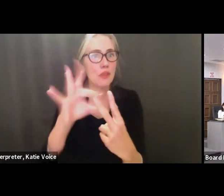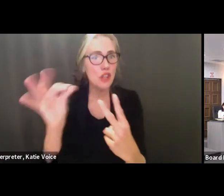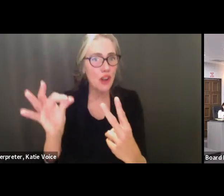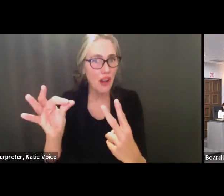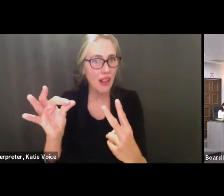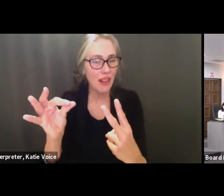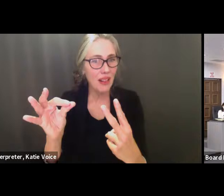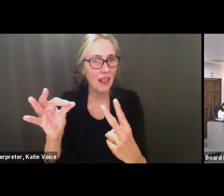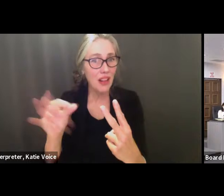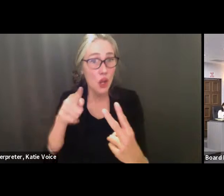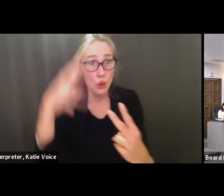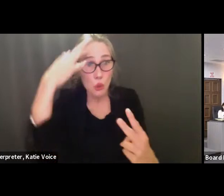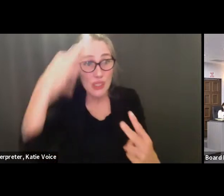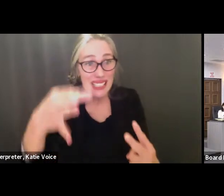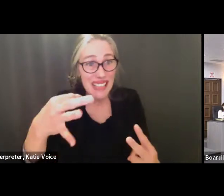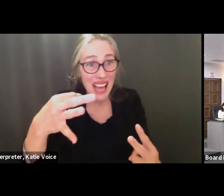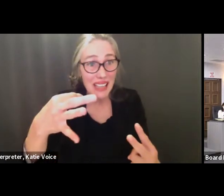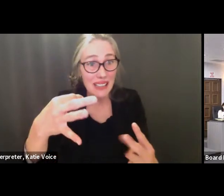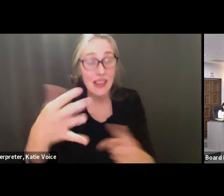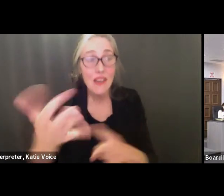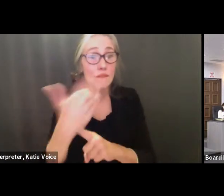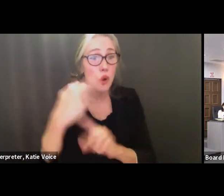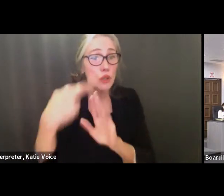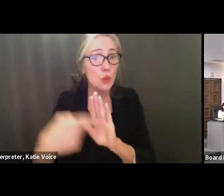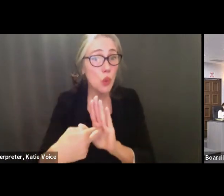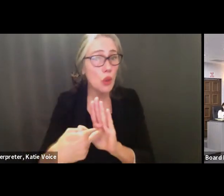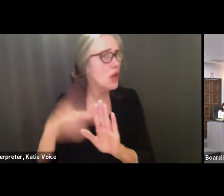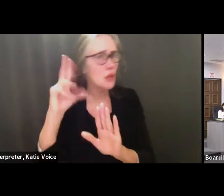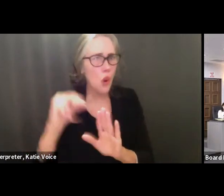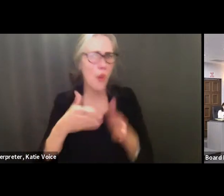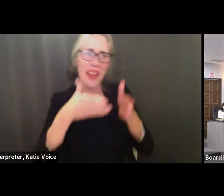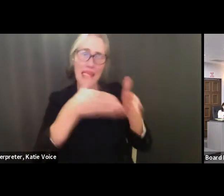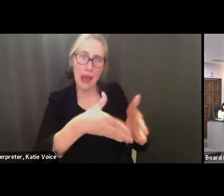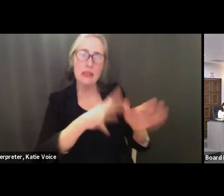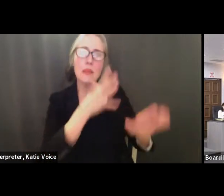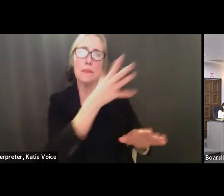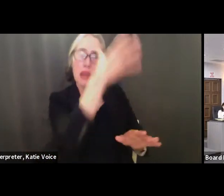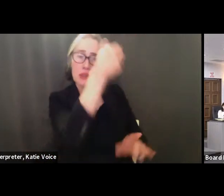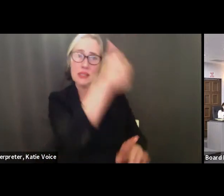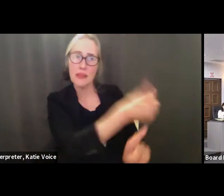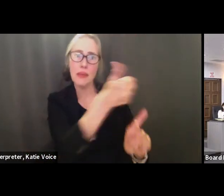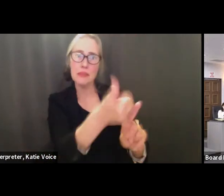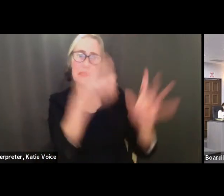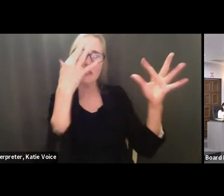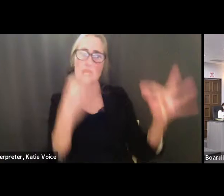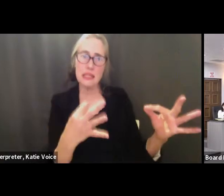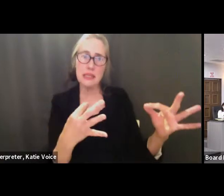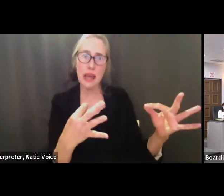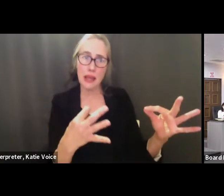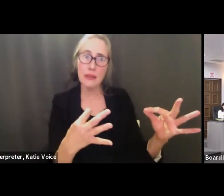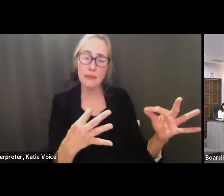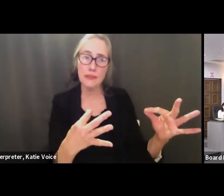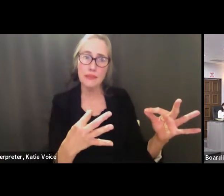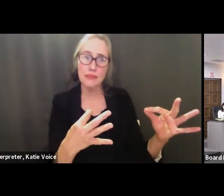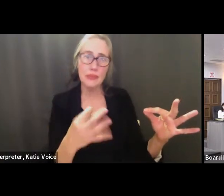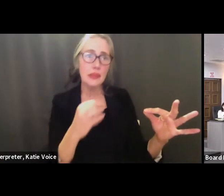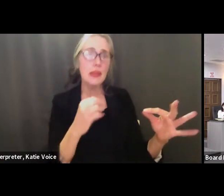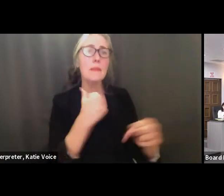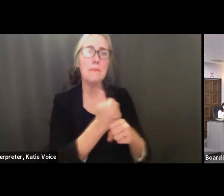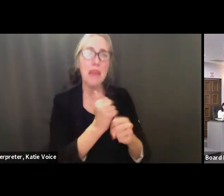Some parents may want to send their kids with masks, some may not. Let them choose. Time. Thank you.